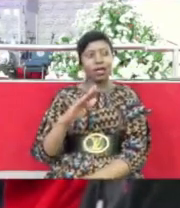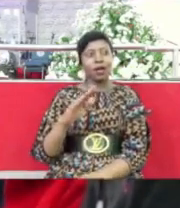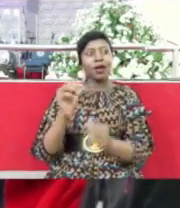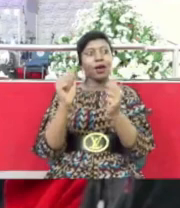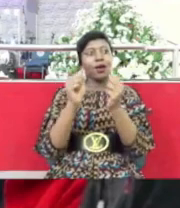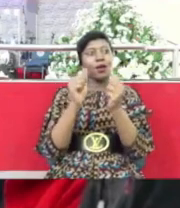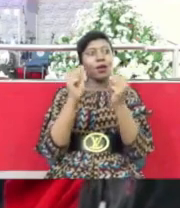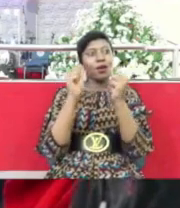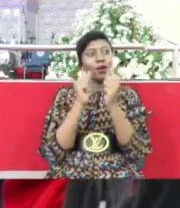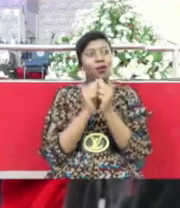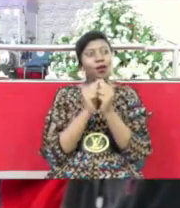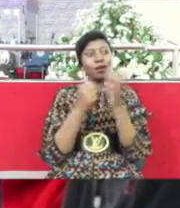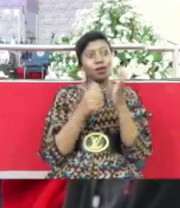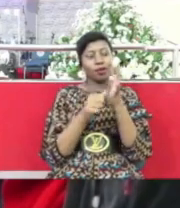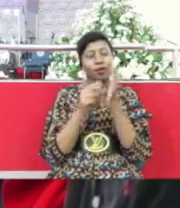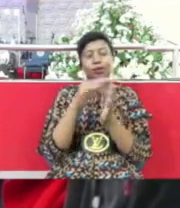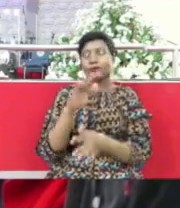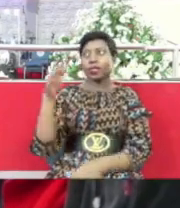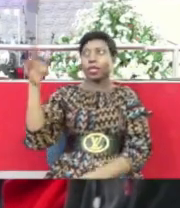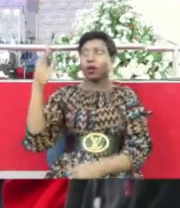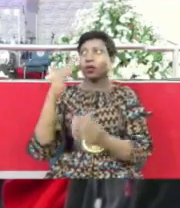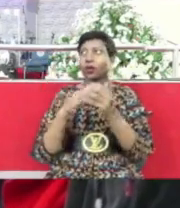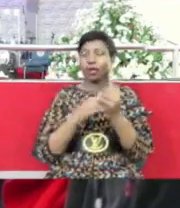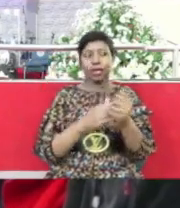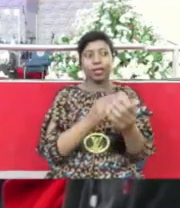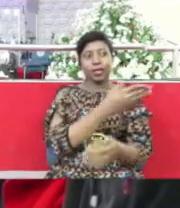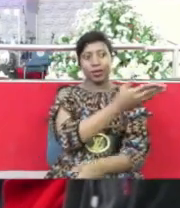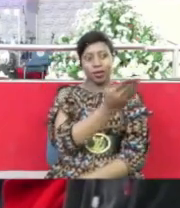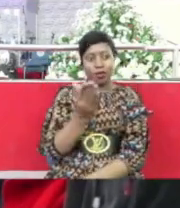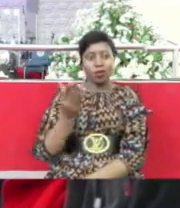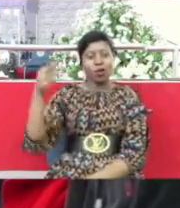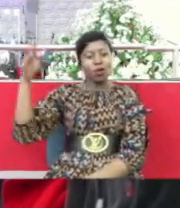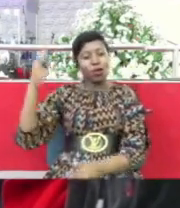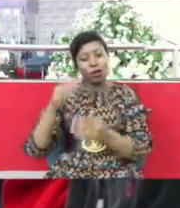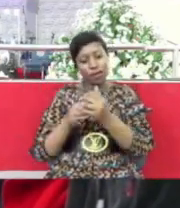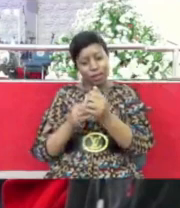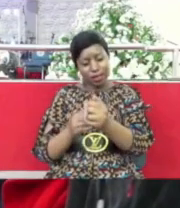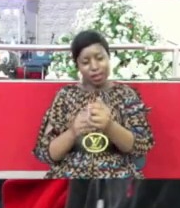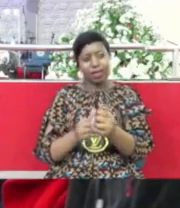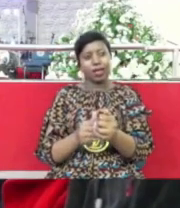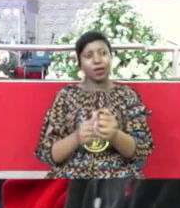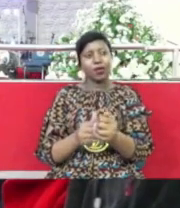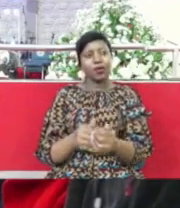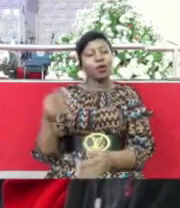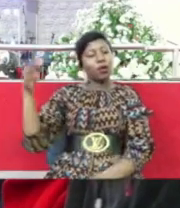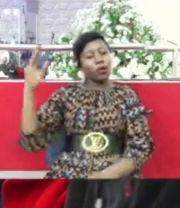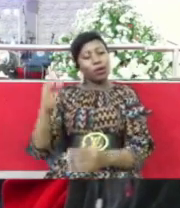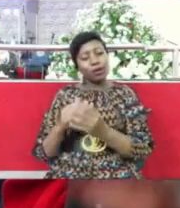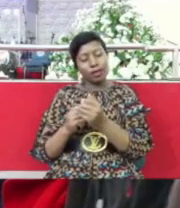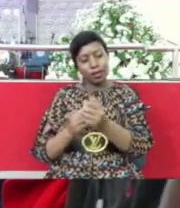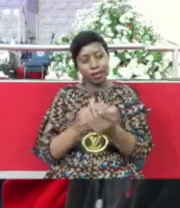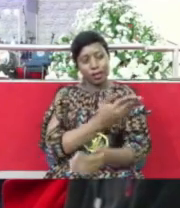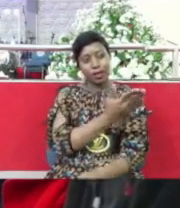He has held your hand. Blessed be the name of the Lord. Amekushika mkono. He is holding your hand. He is holding you. He is holding